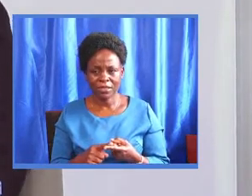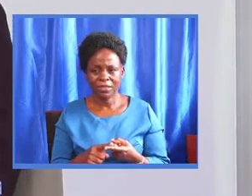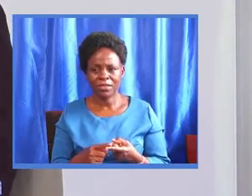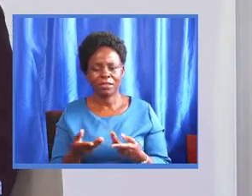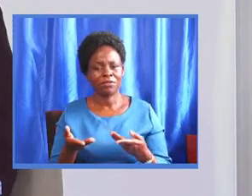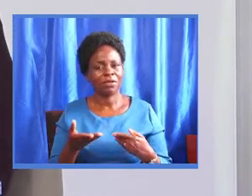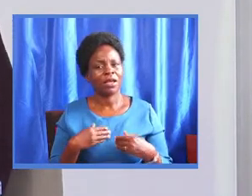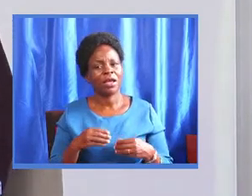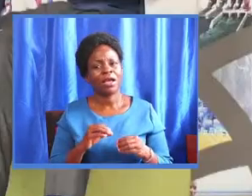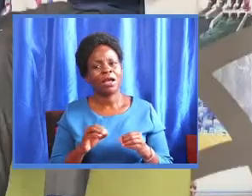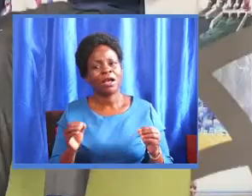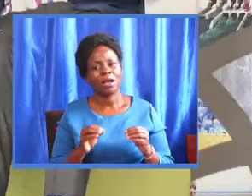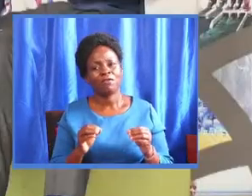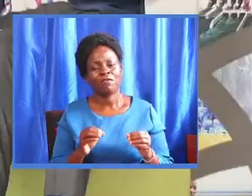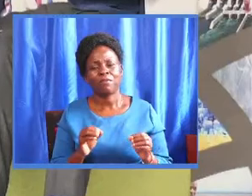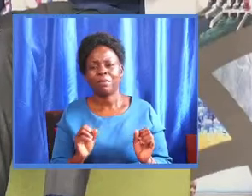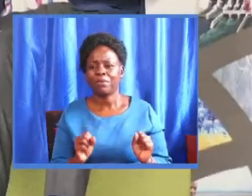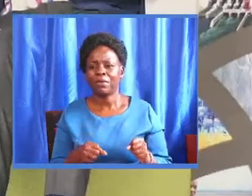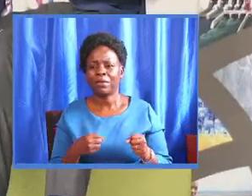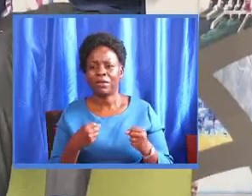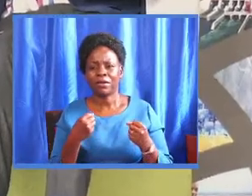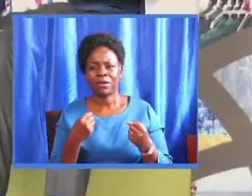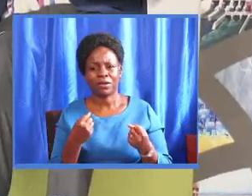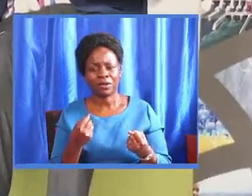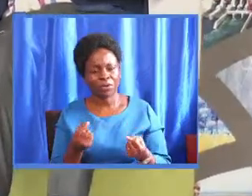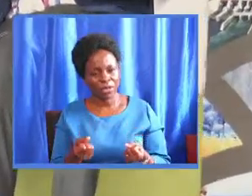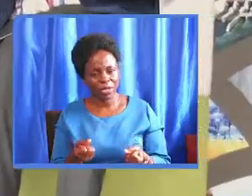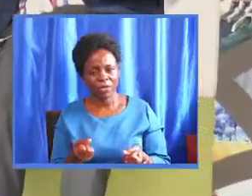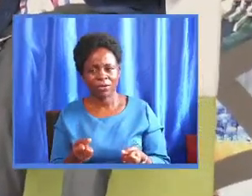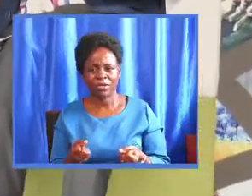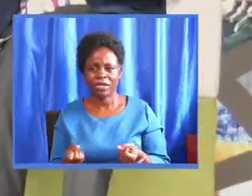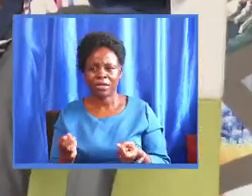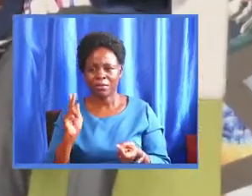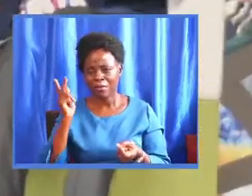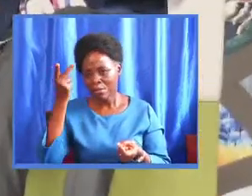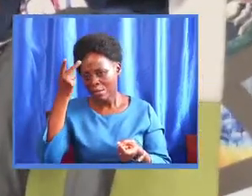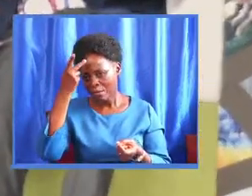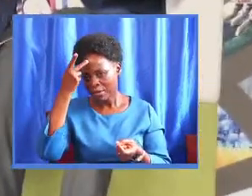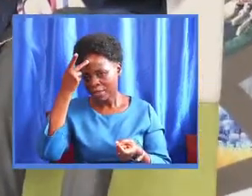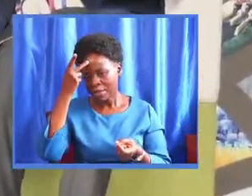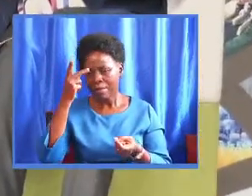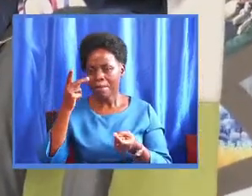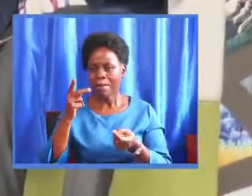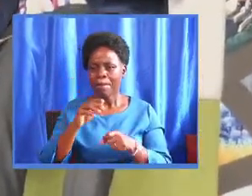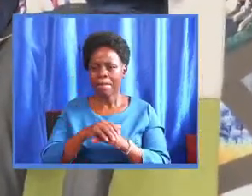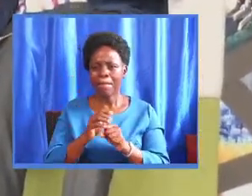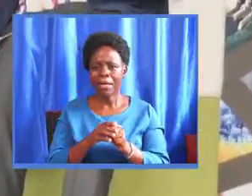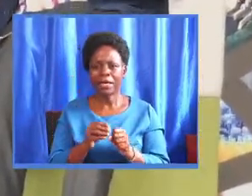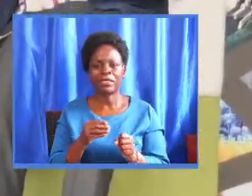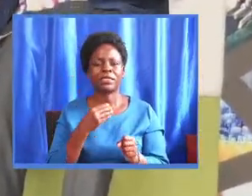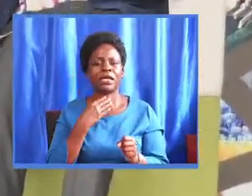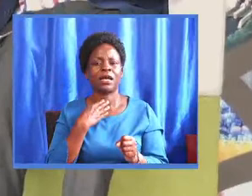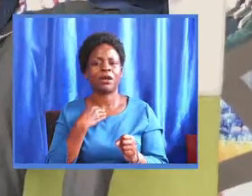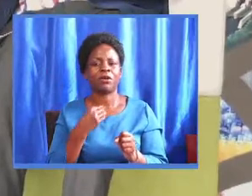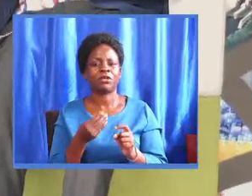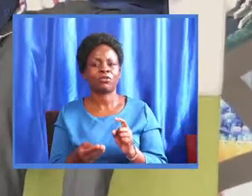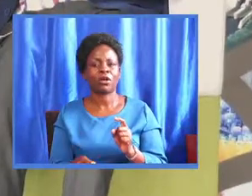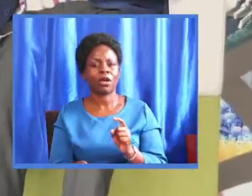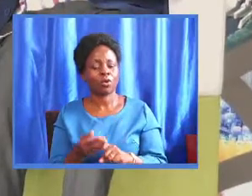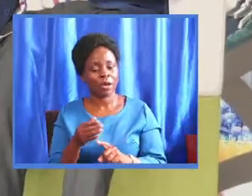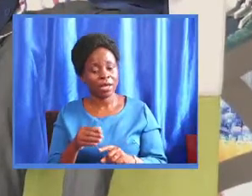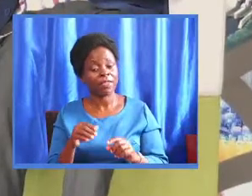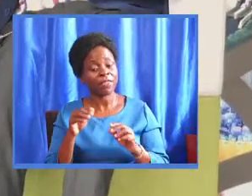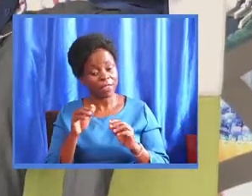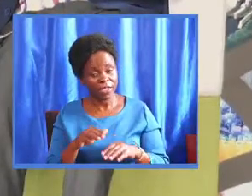cannot support possibly adequately the policymakers. So I implore everyone to acquire electronic